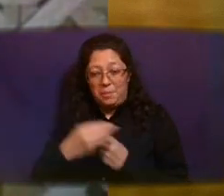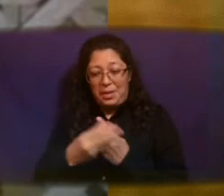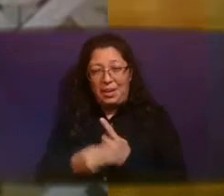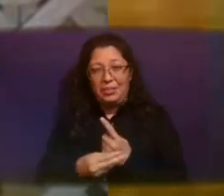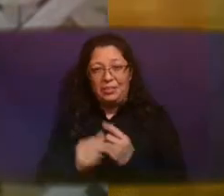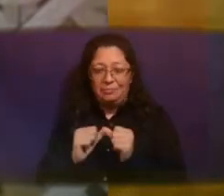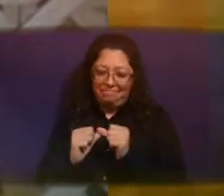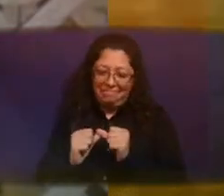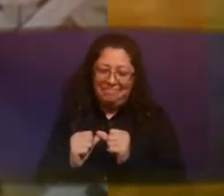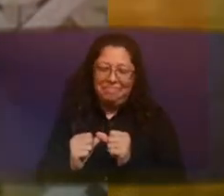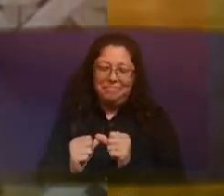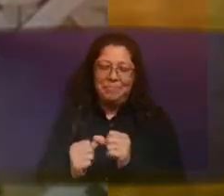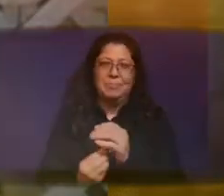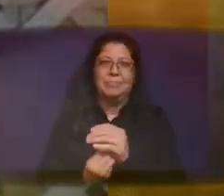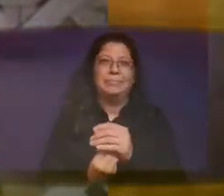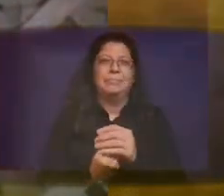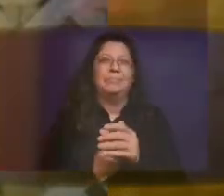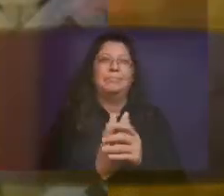still grow.